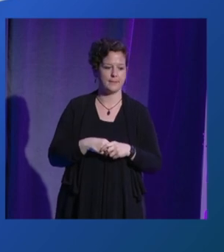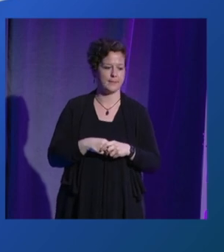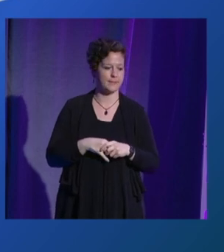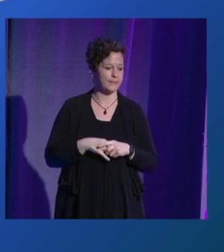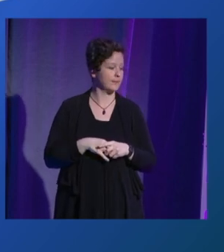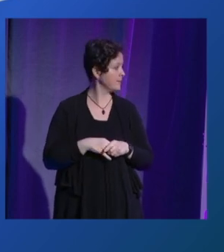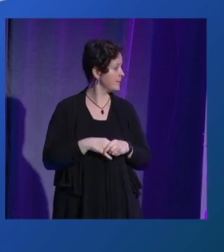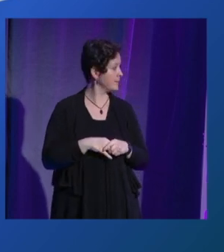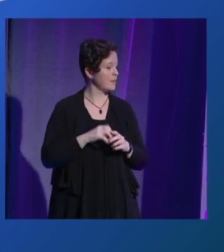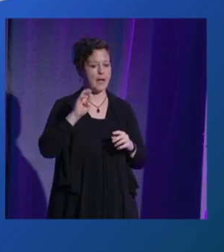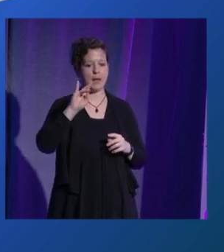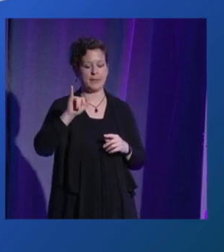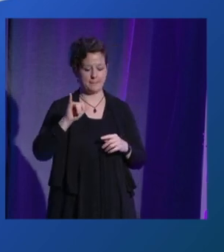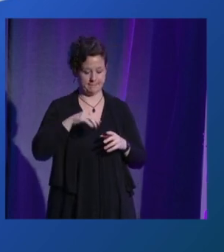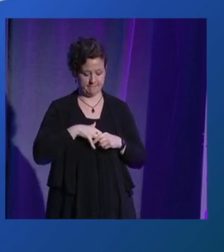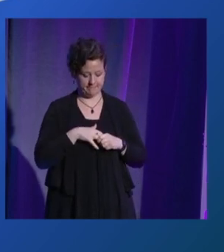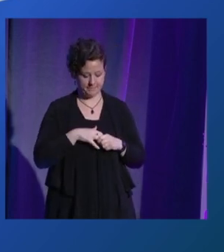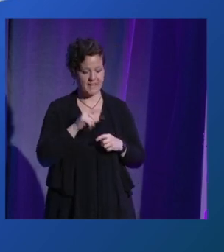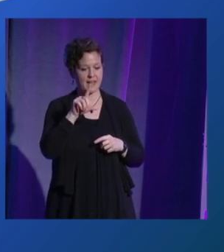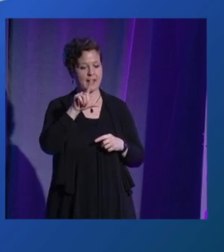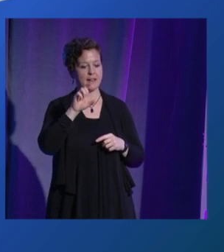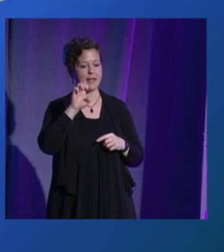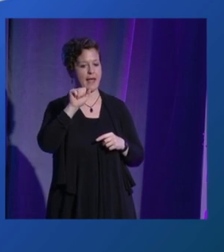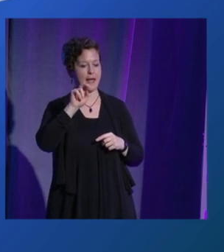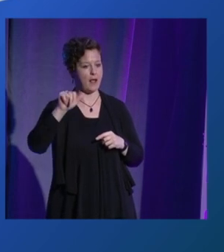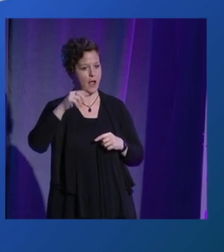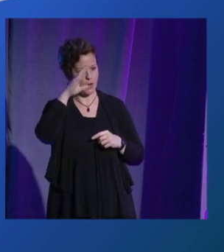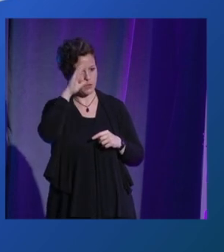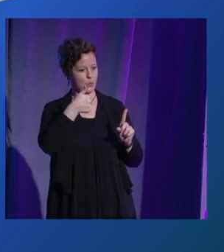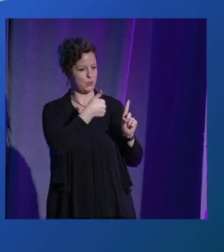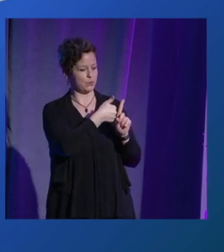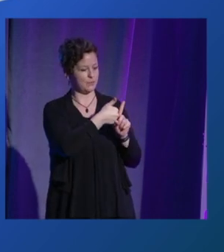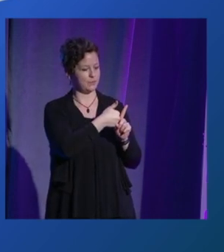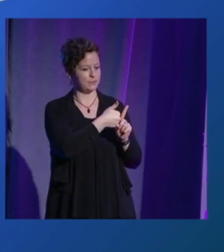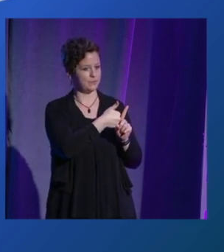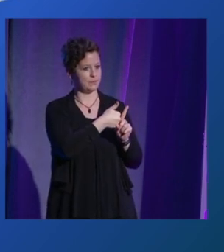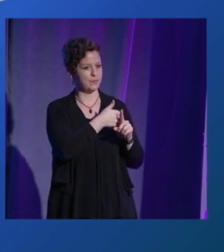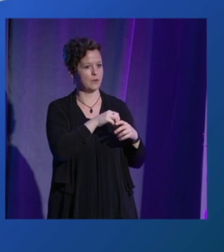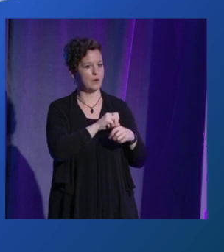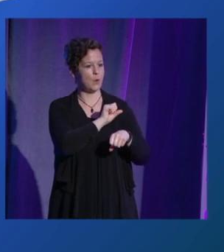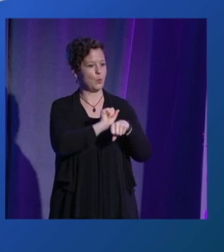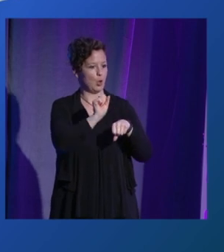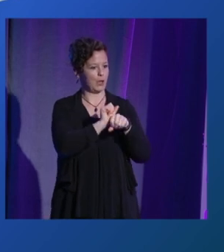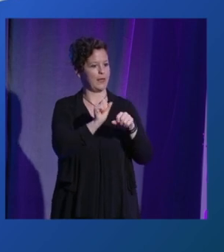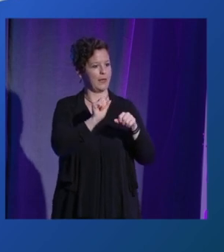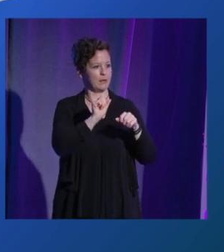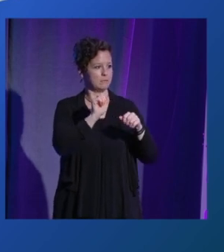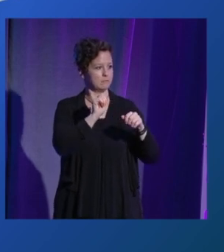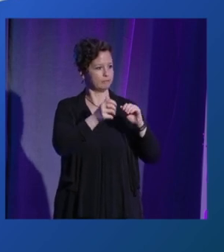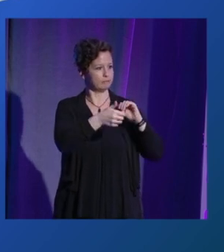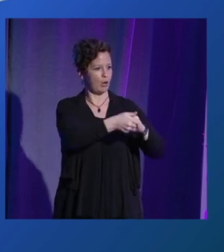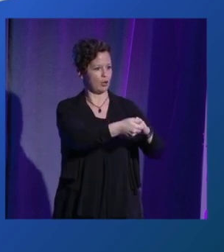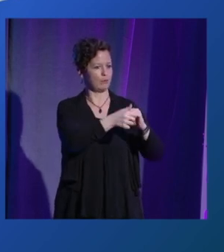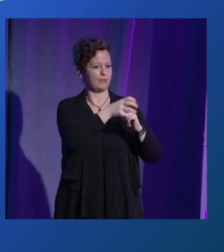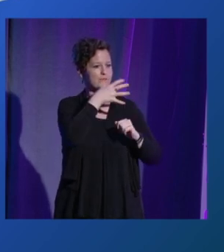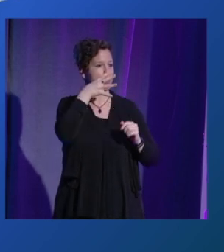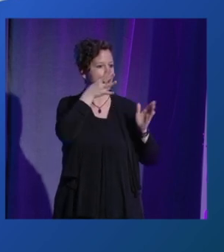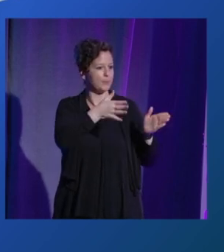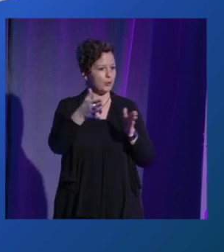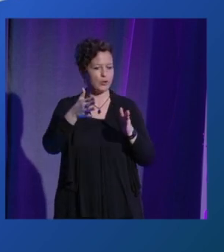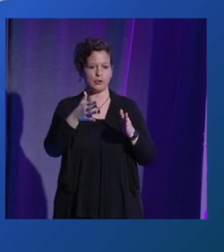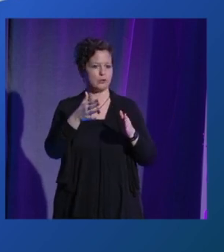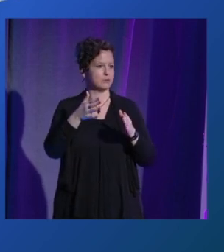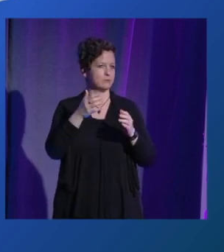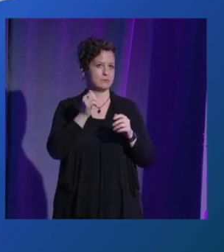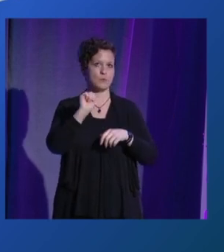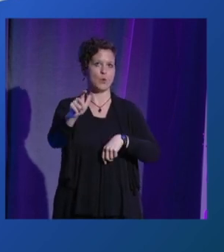Lan I know that you and at um at B Bayer digital Solutions you're working with Farmers all the time to to do exactly some of the